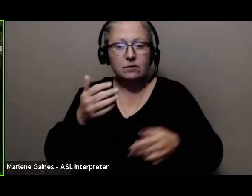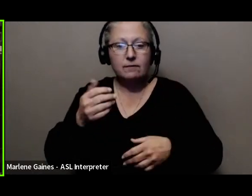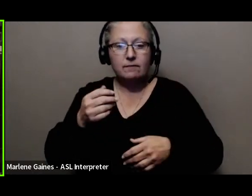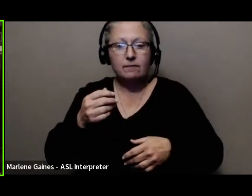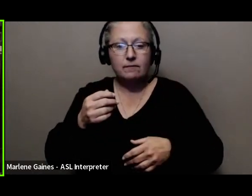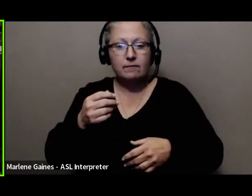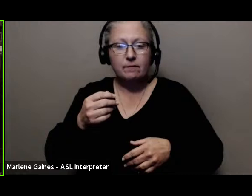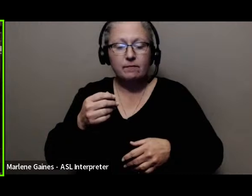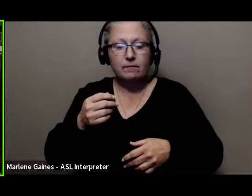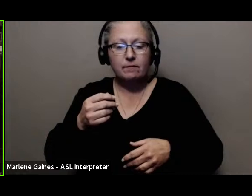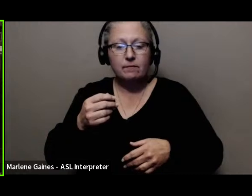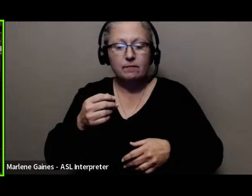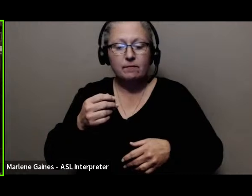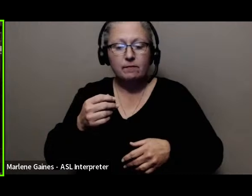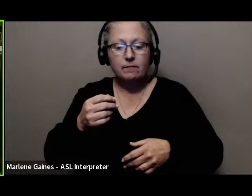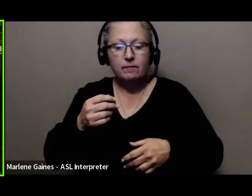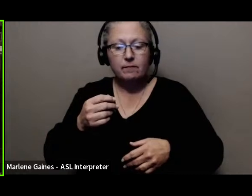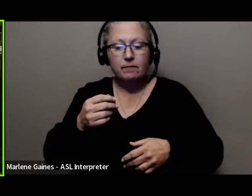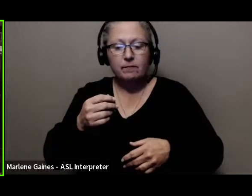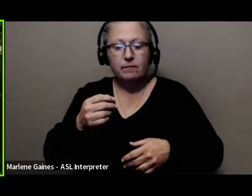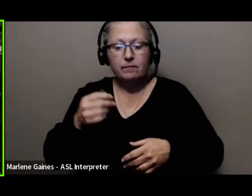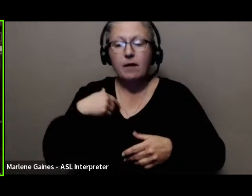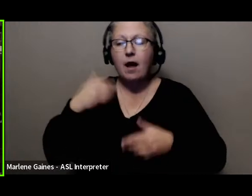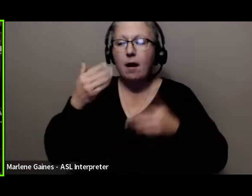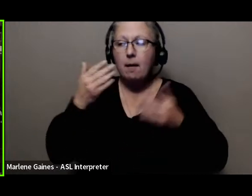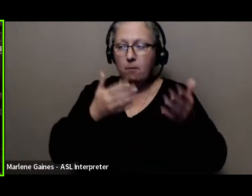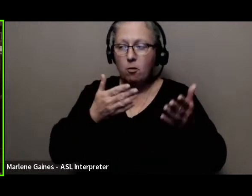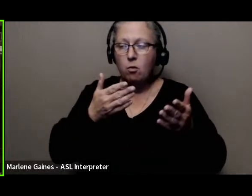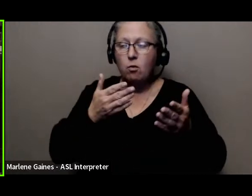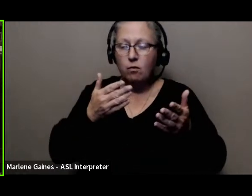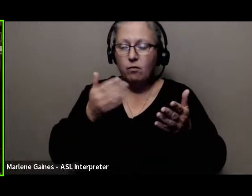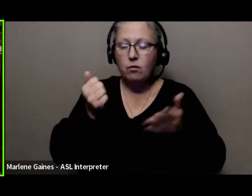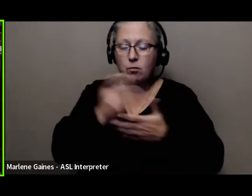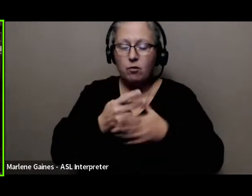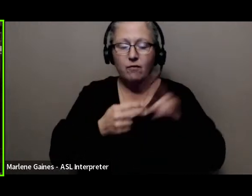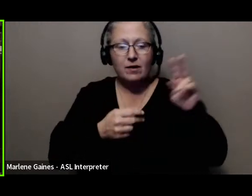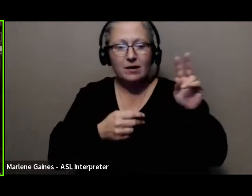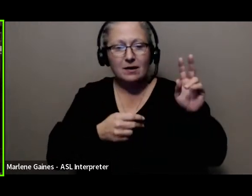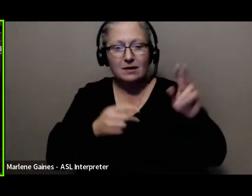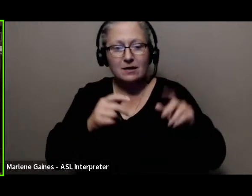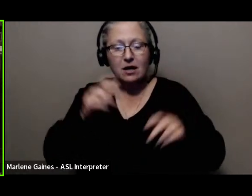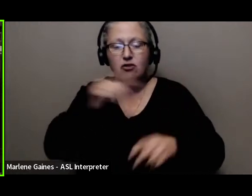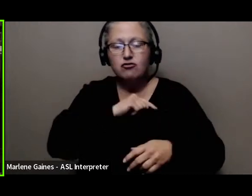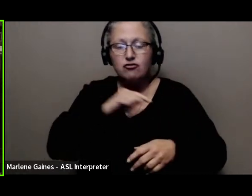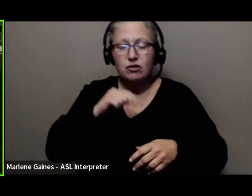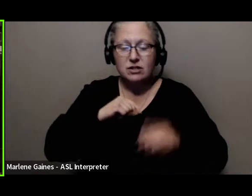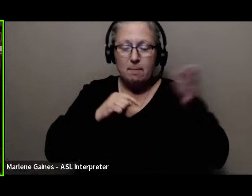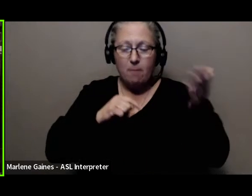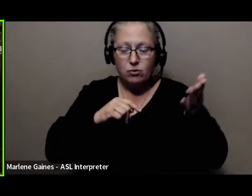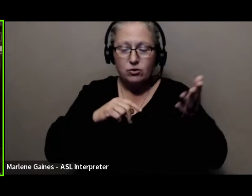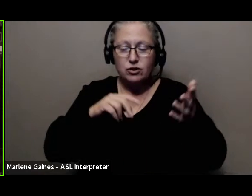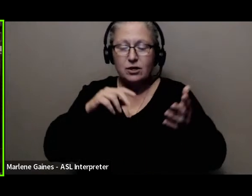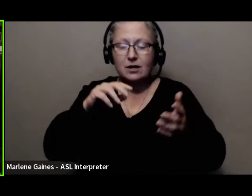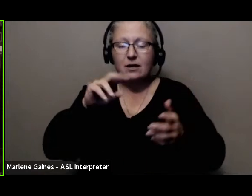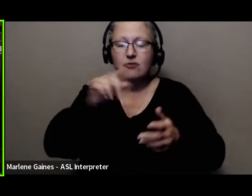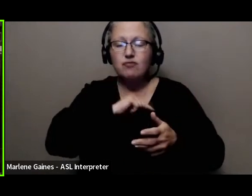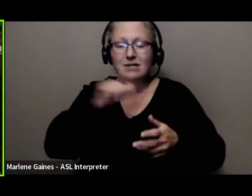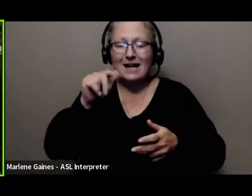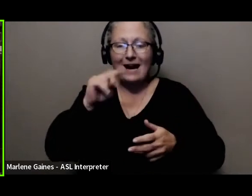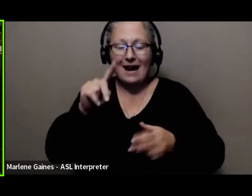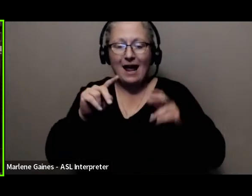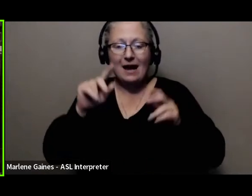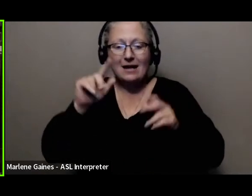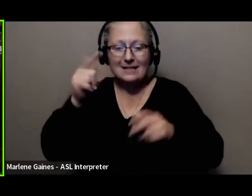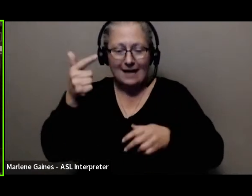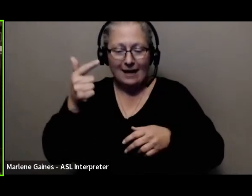Sorry. I move to approve. Thank you. Motion Second. by trustee Chavez and second by trustee Land. Trustee